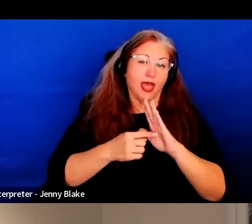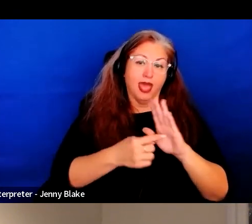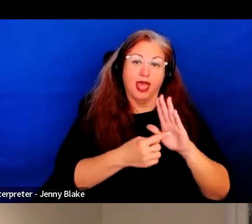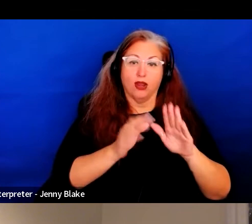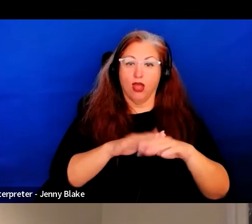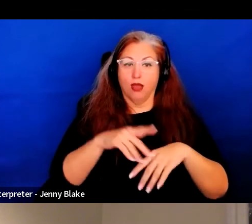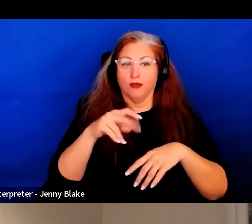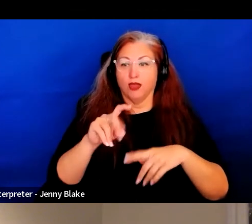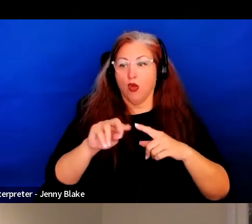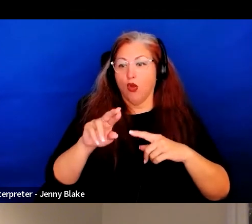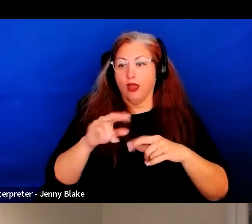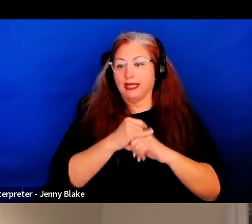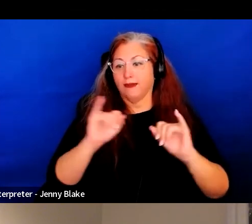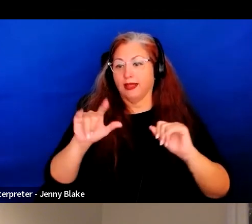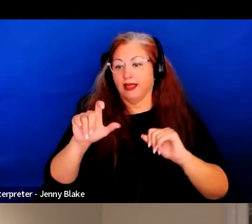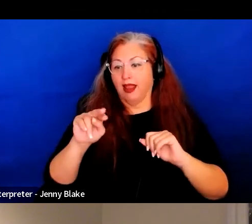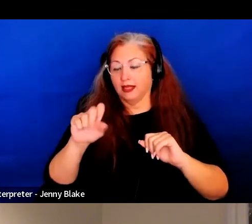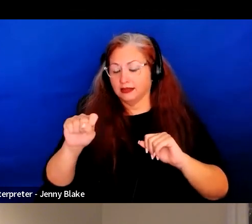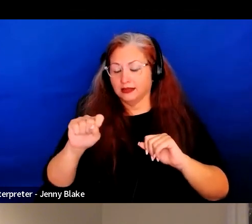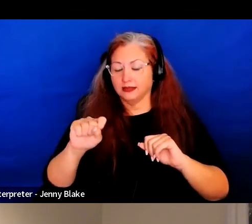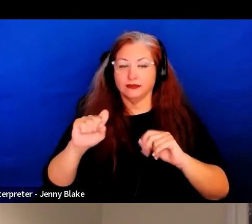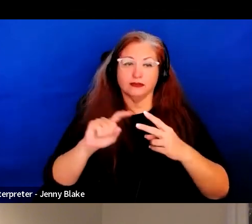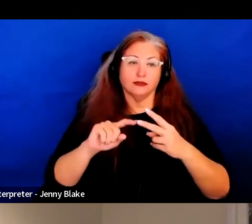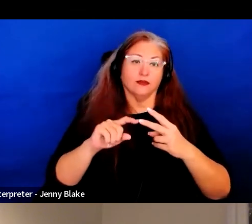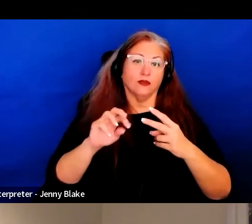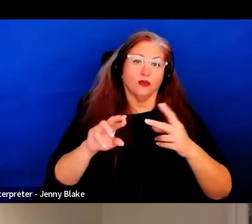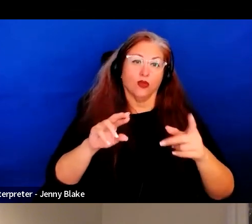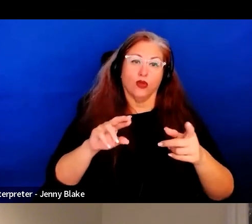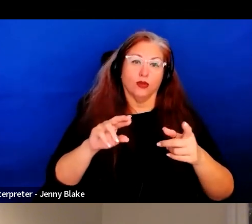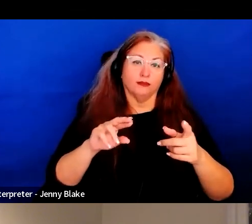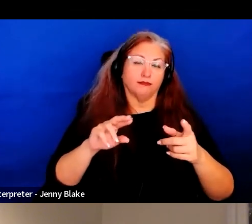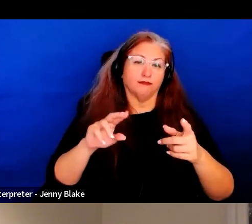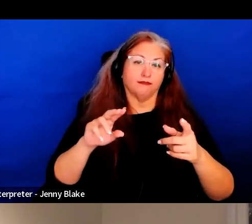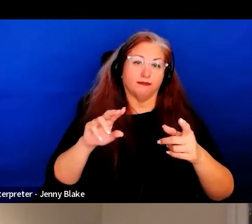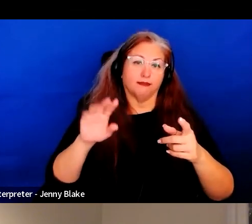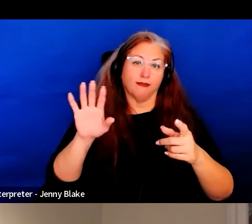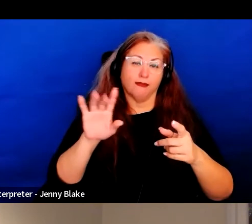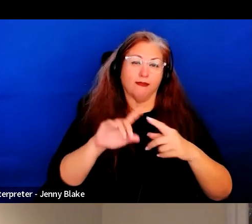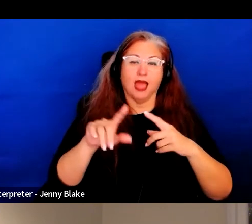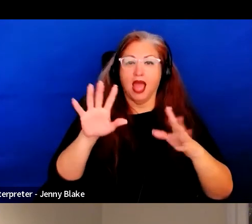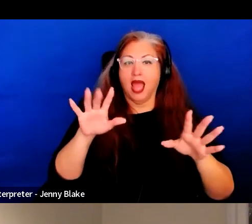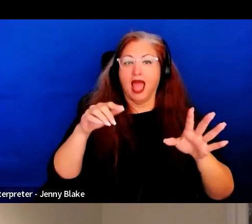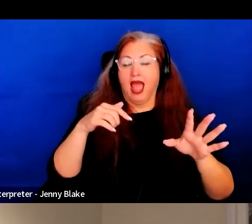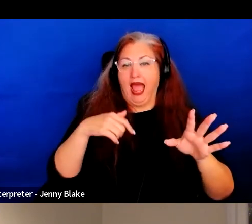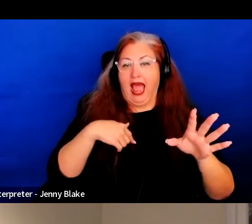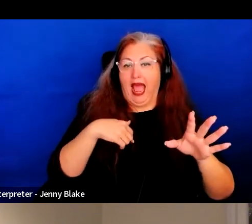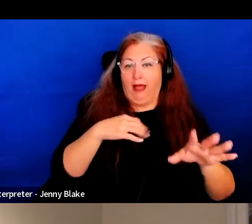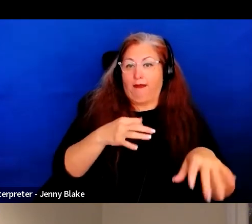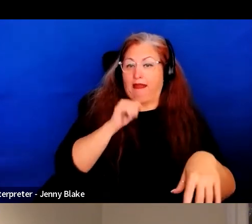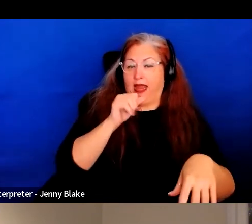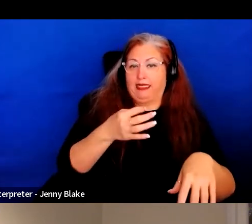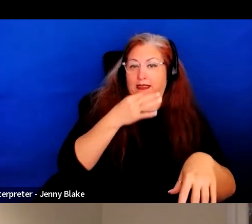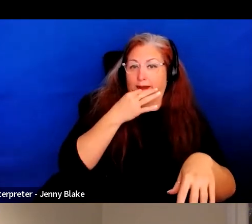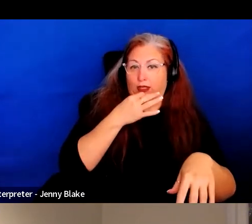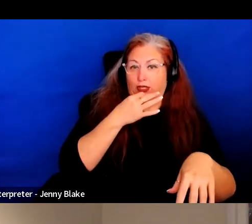or Independent Lens or America Refrained. But I'm not aware. I'm not the expert, so